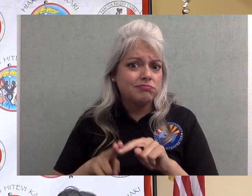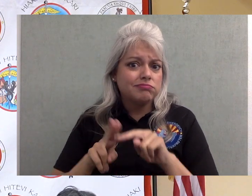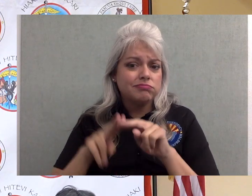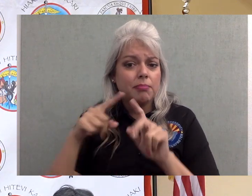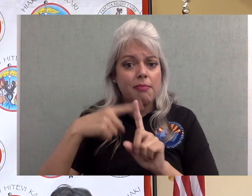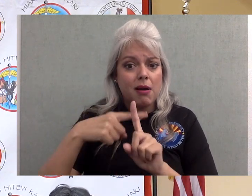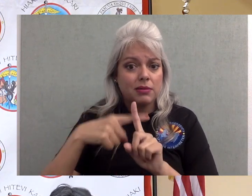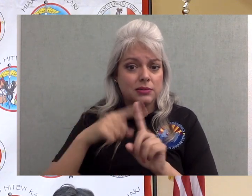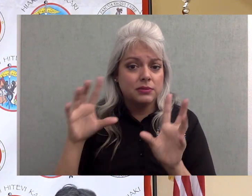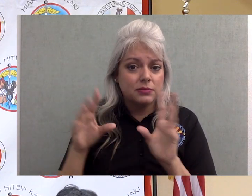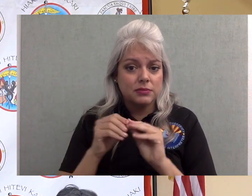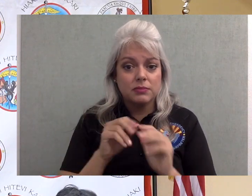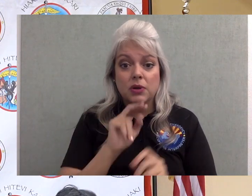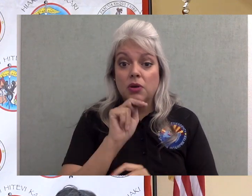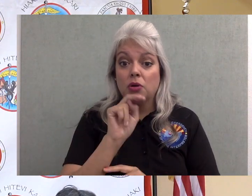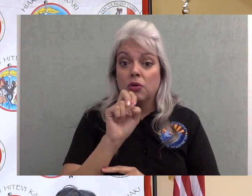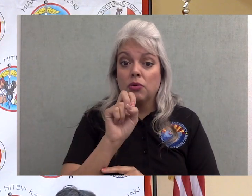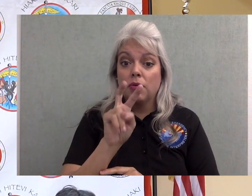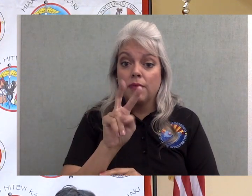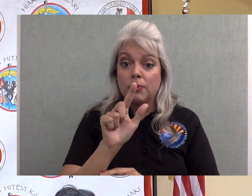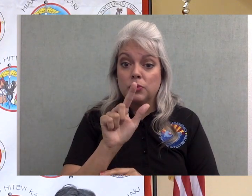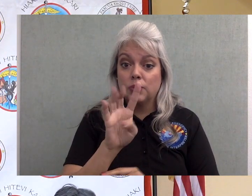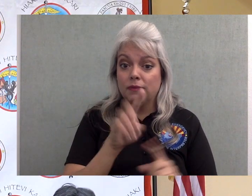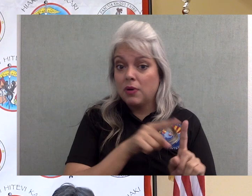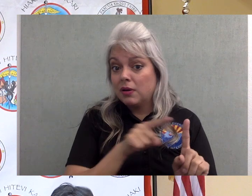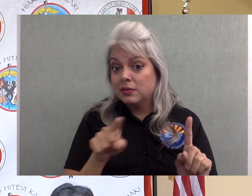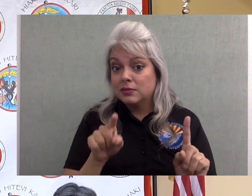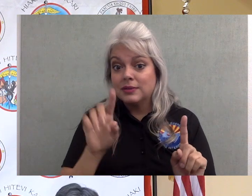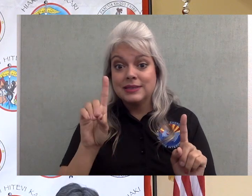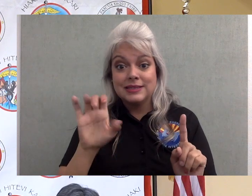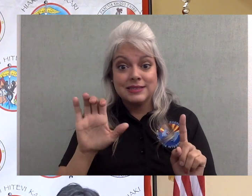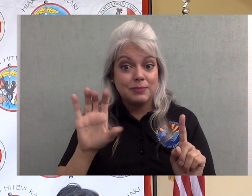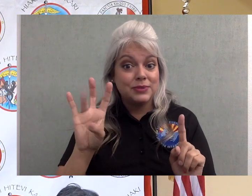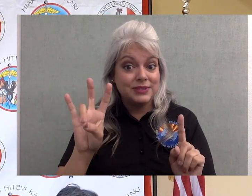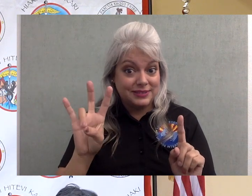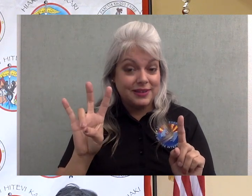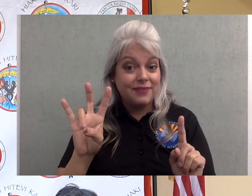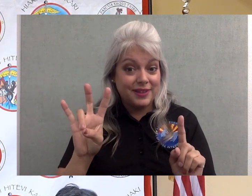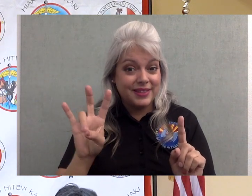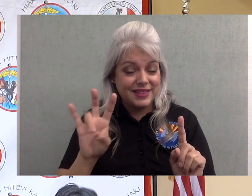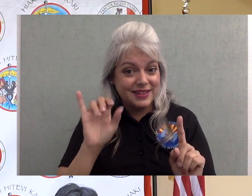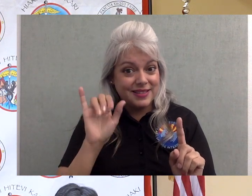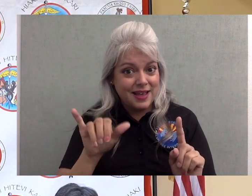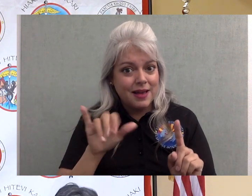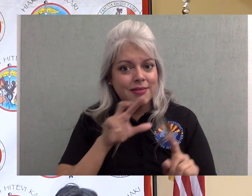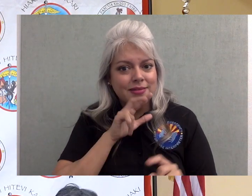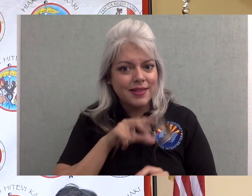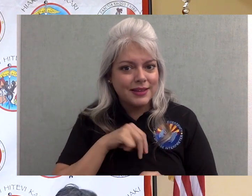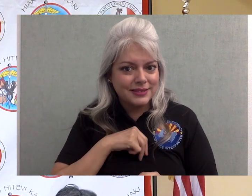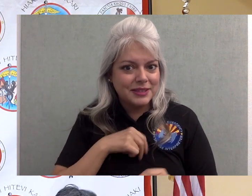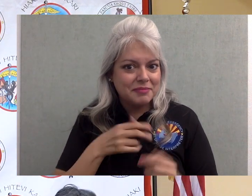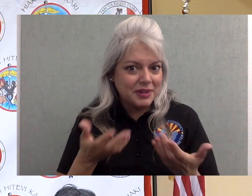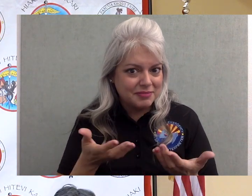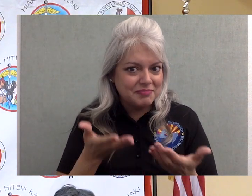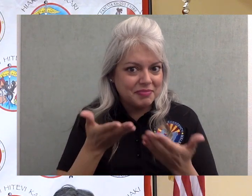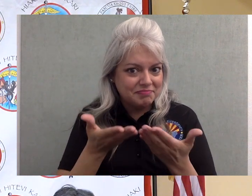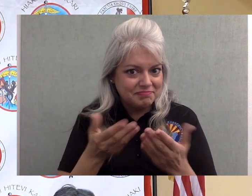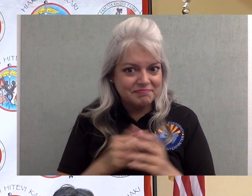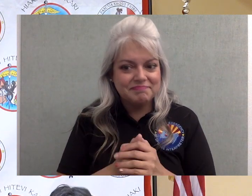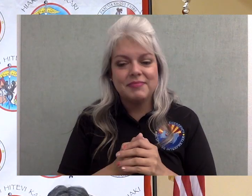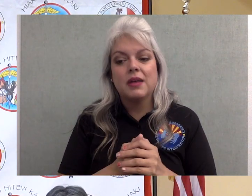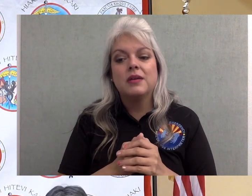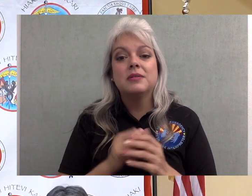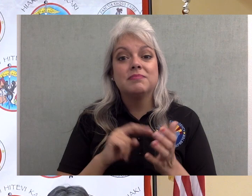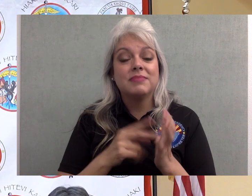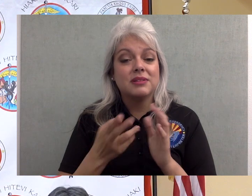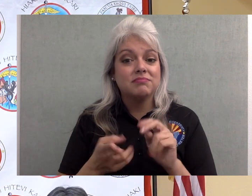November 24th to December 7th, and Thanksgiving was included in that time period, we've increased